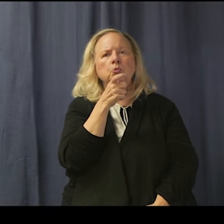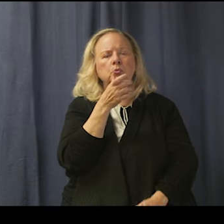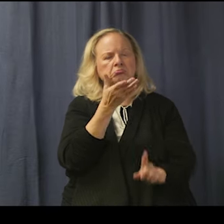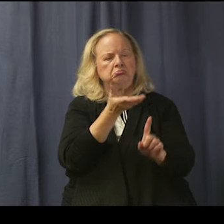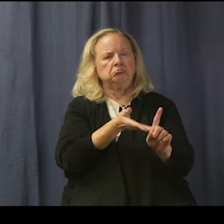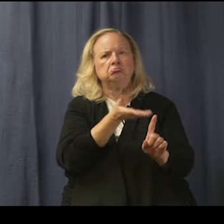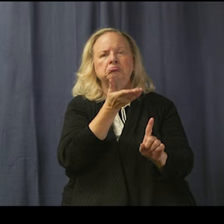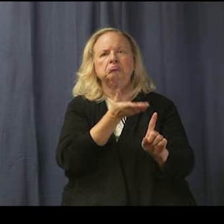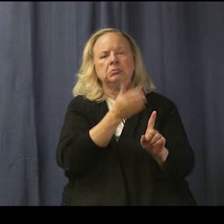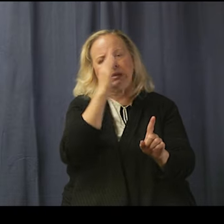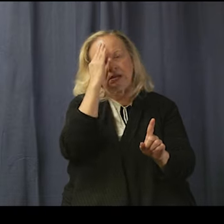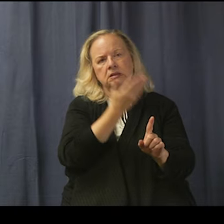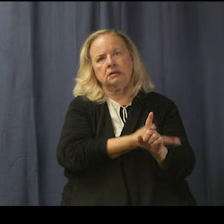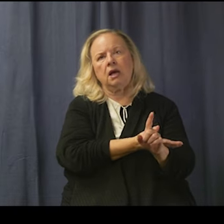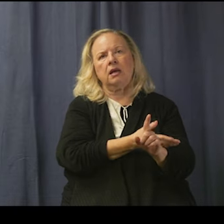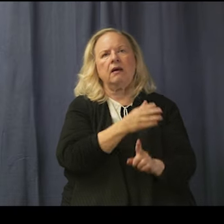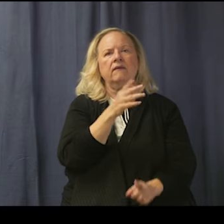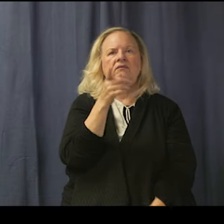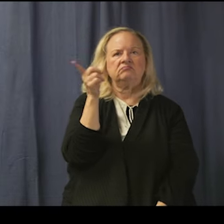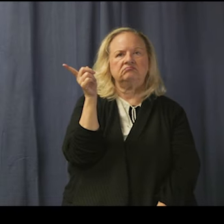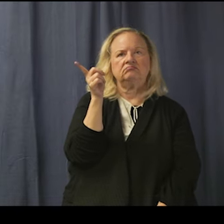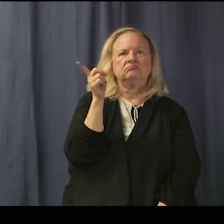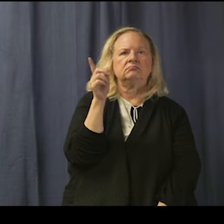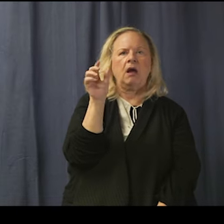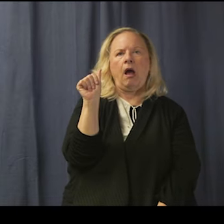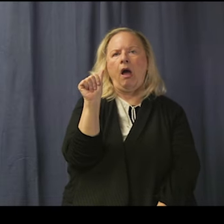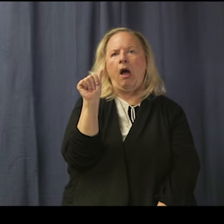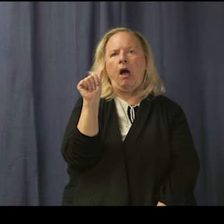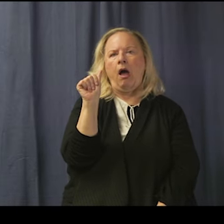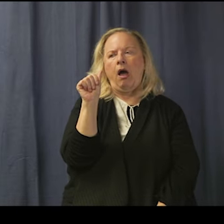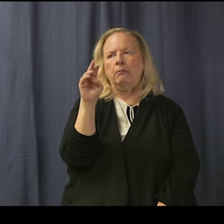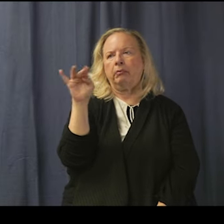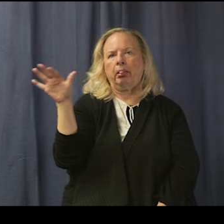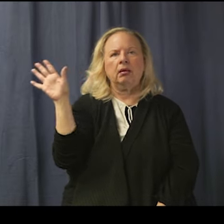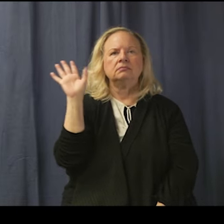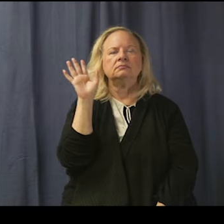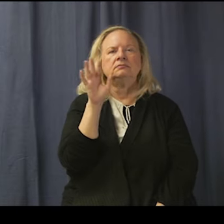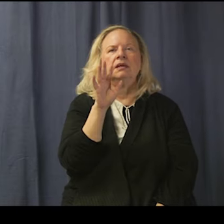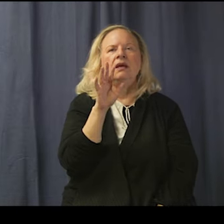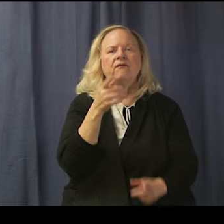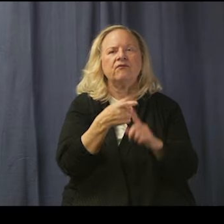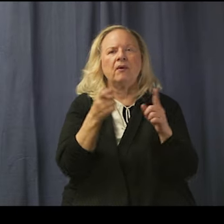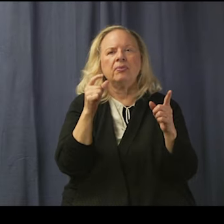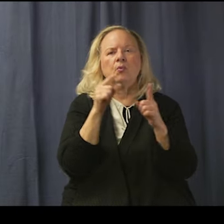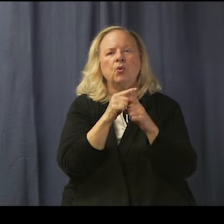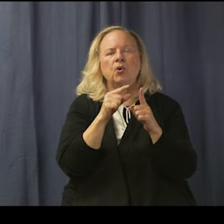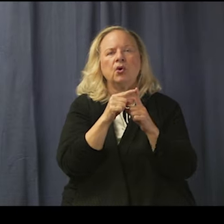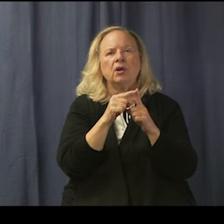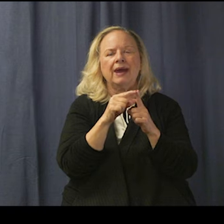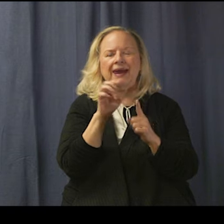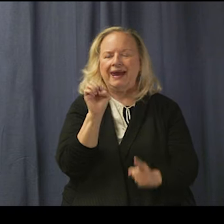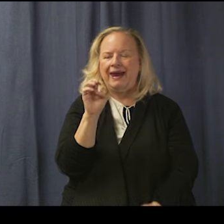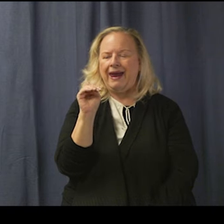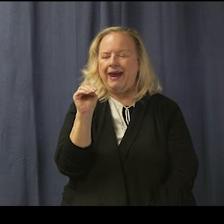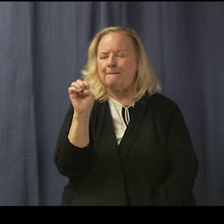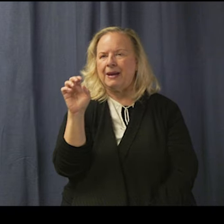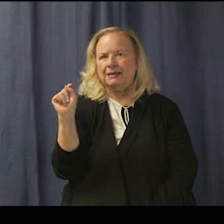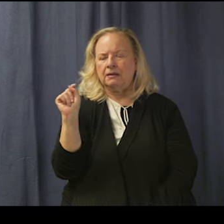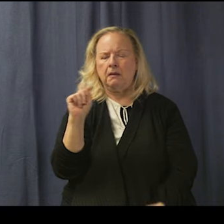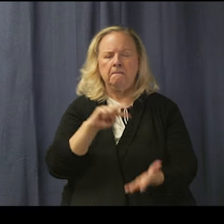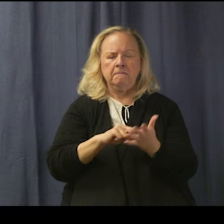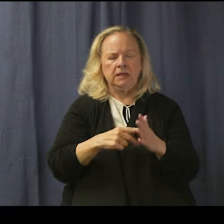was the son of Amittai. What does that mean? It comes from the word Emmet, which